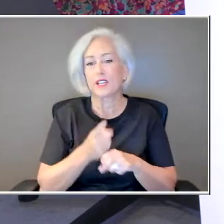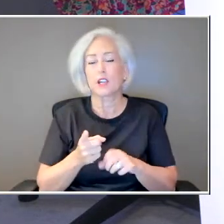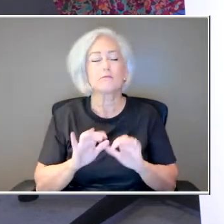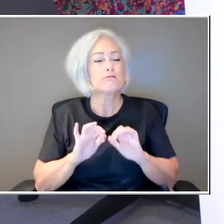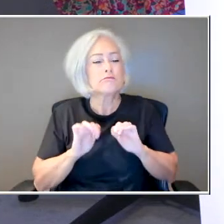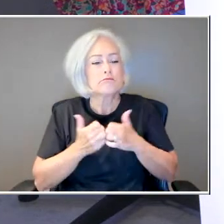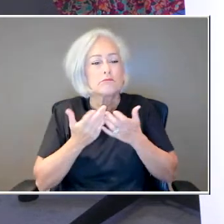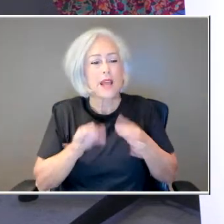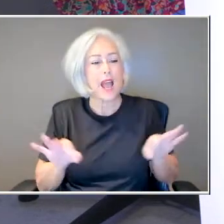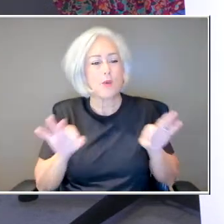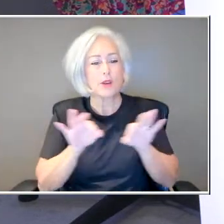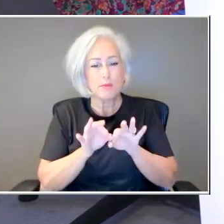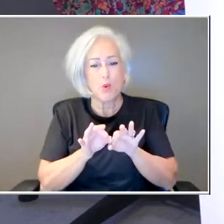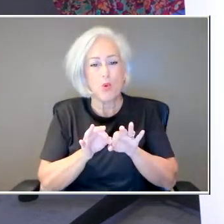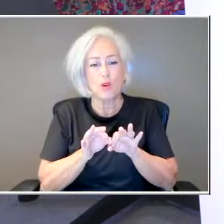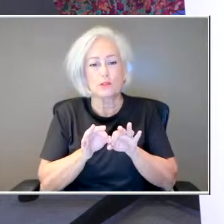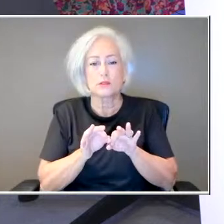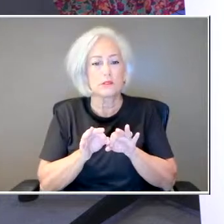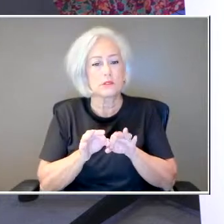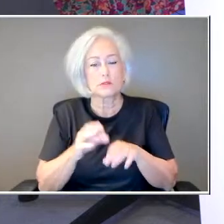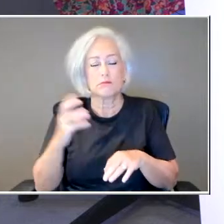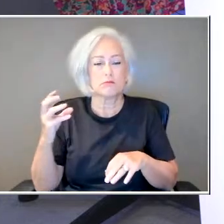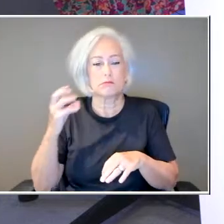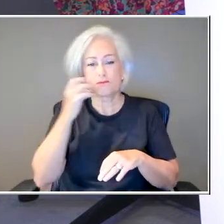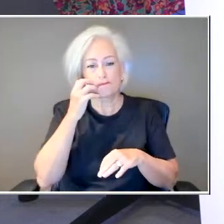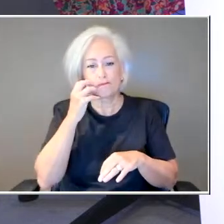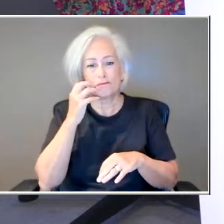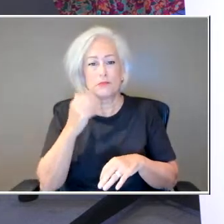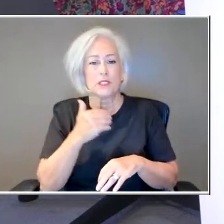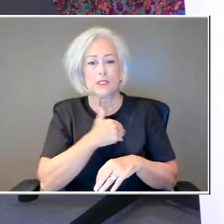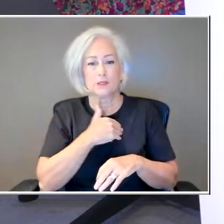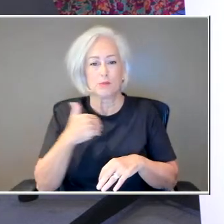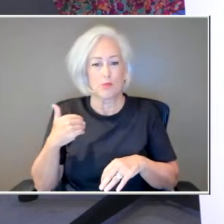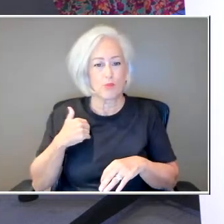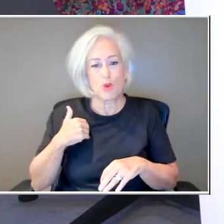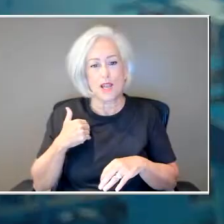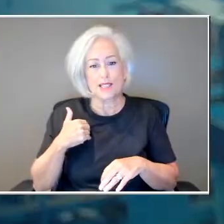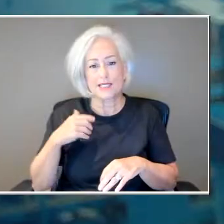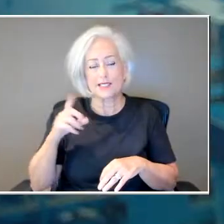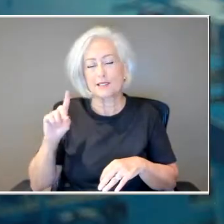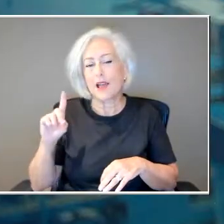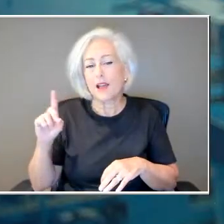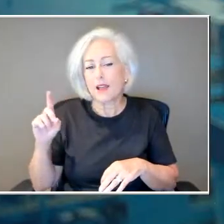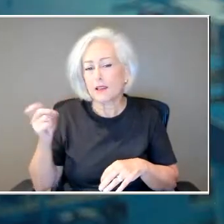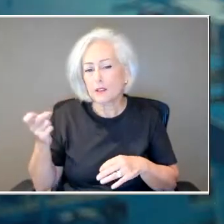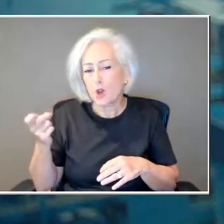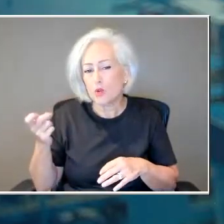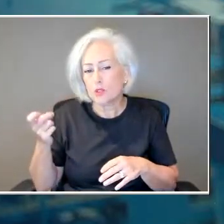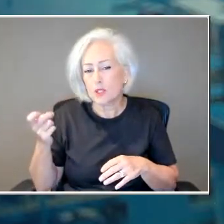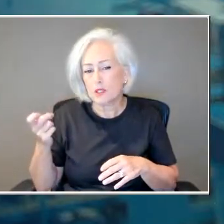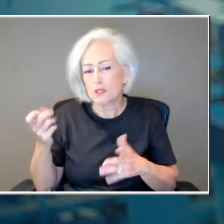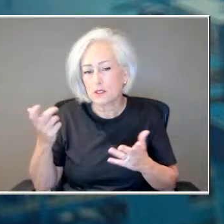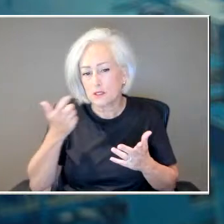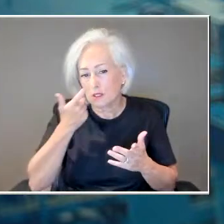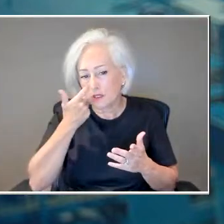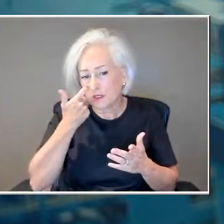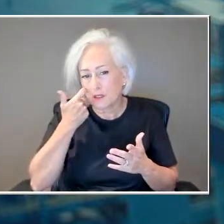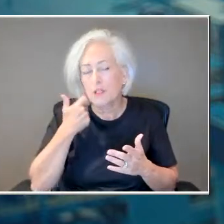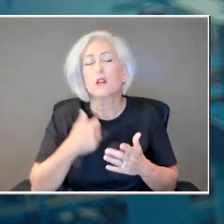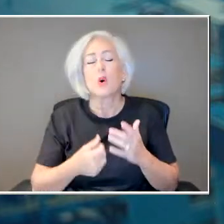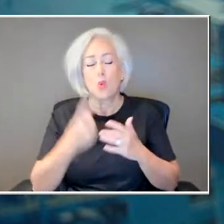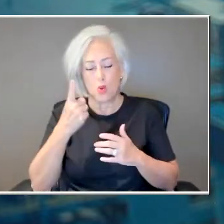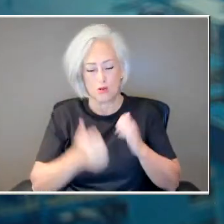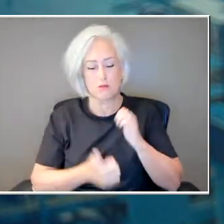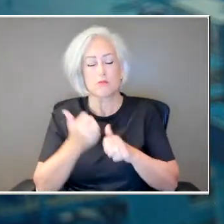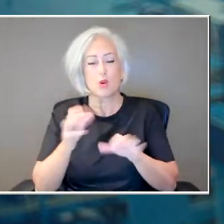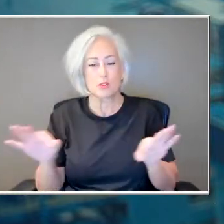making that mandatory? How important is that now and down the road? One of probably the most important things that we have done,